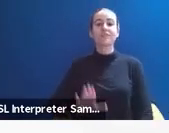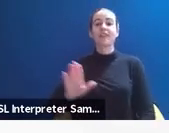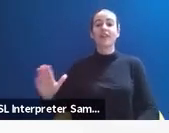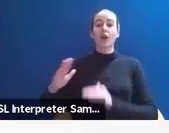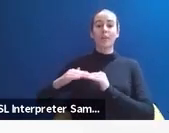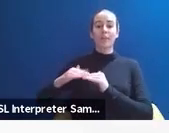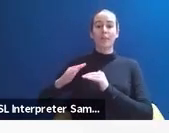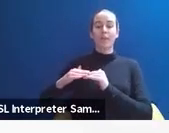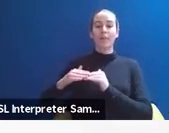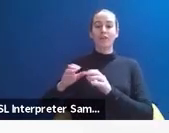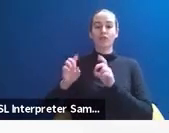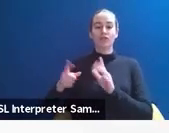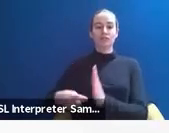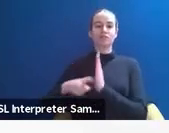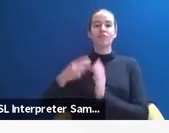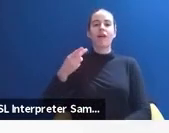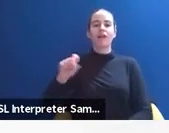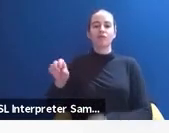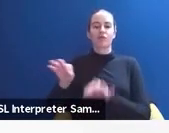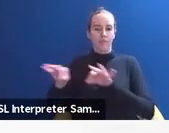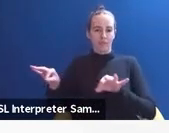school diploma.